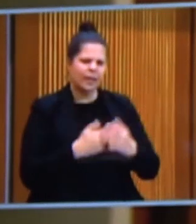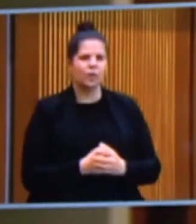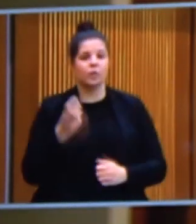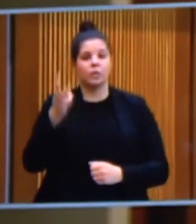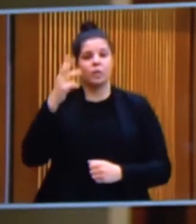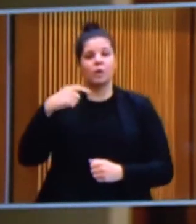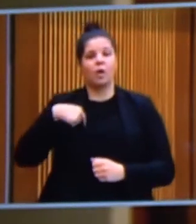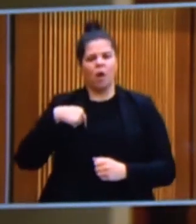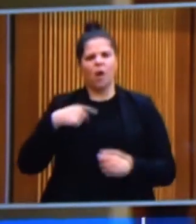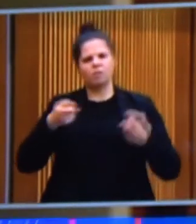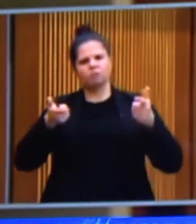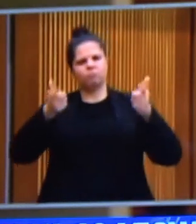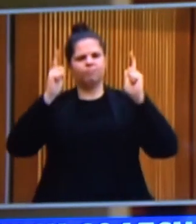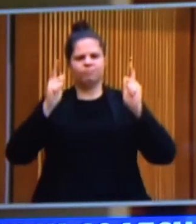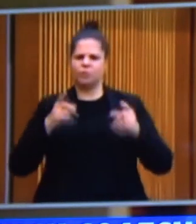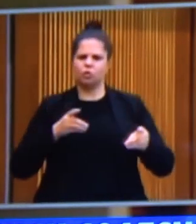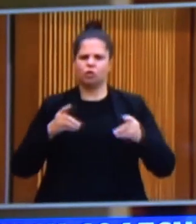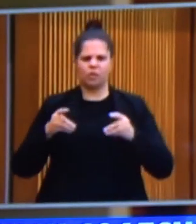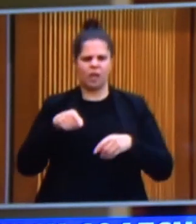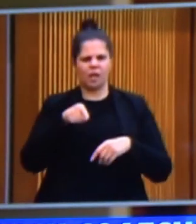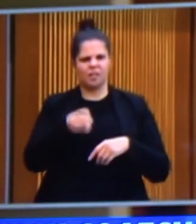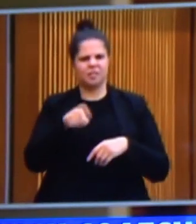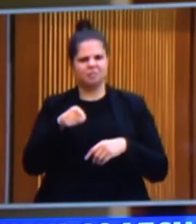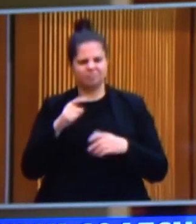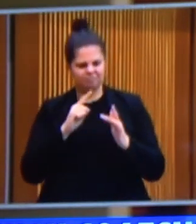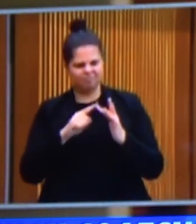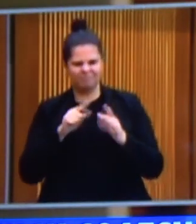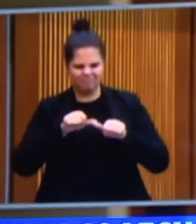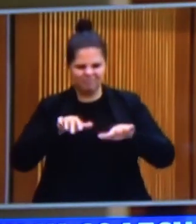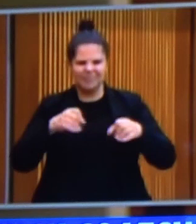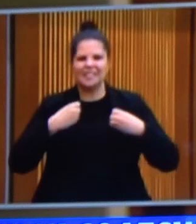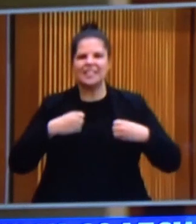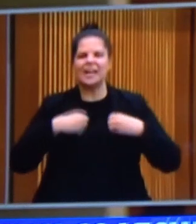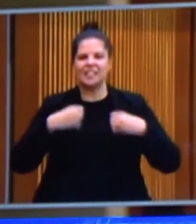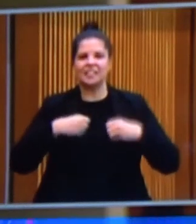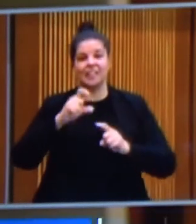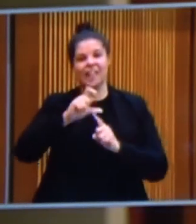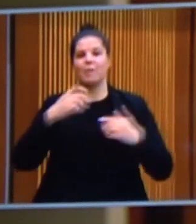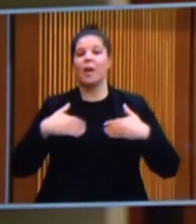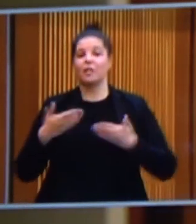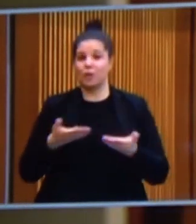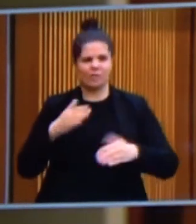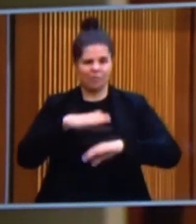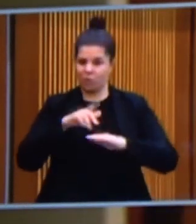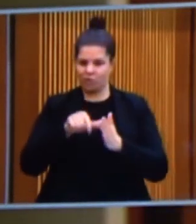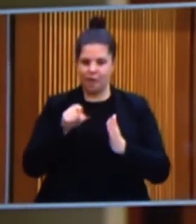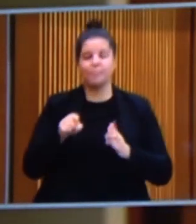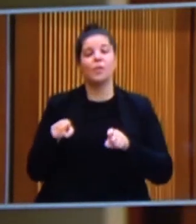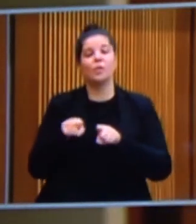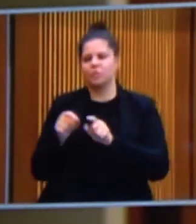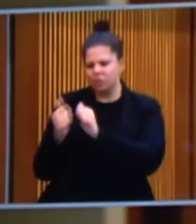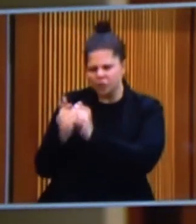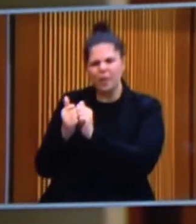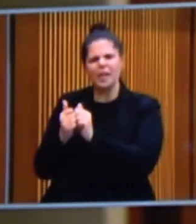Director of Infectious Diseases and a full-time clinician at the Canberra Health Services. At that time, I was working alongside my colleagues